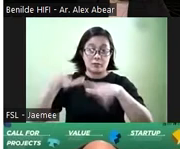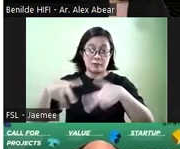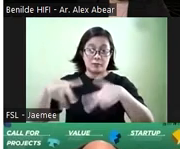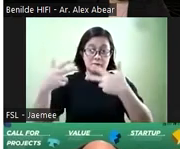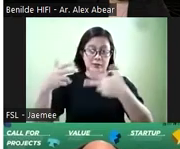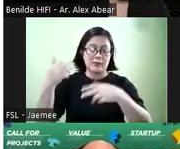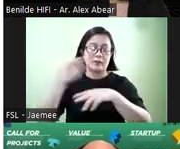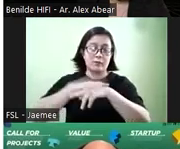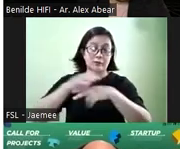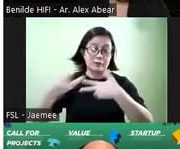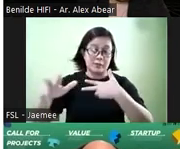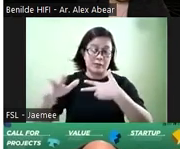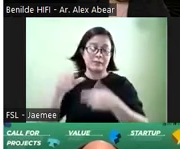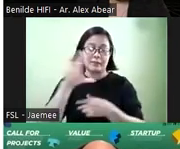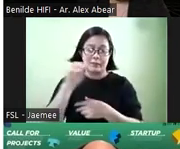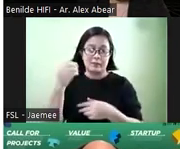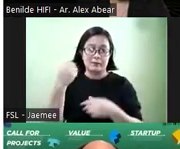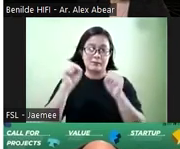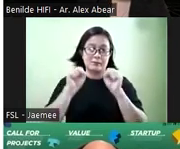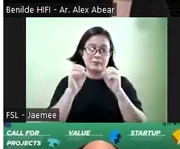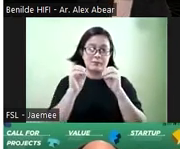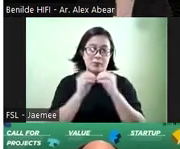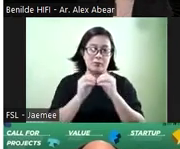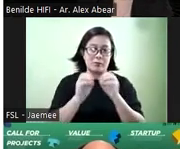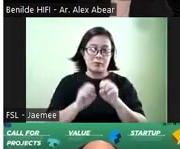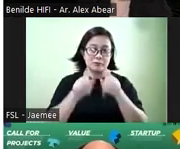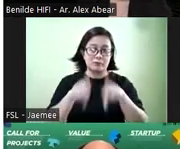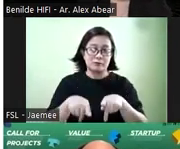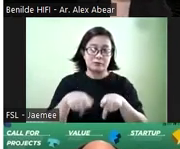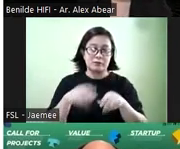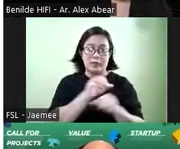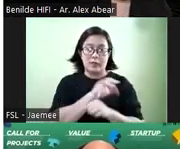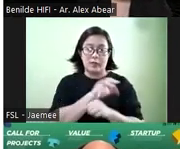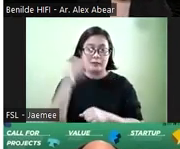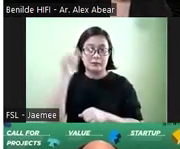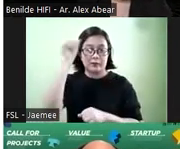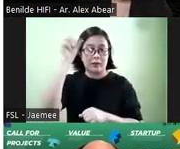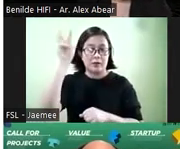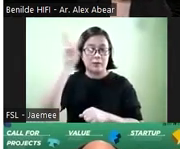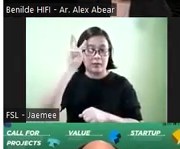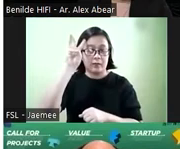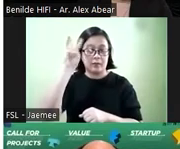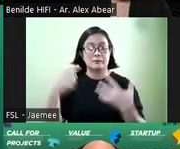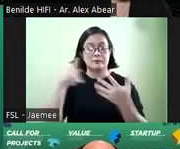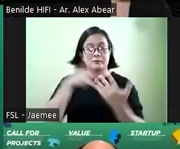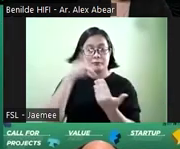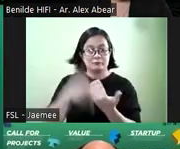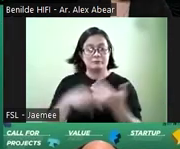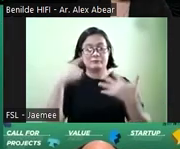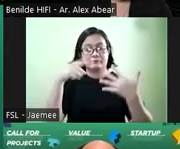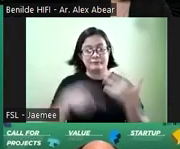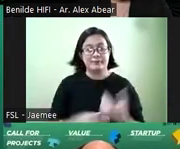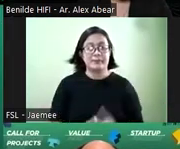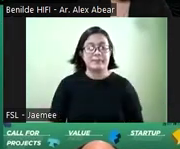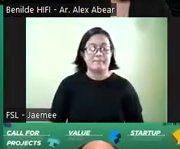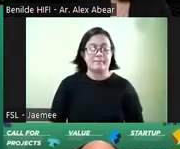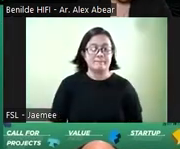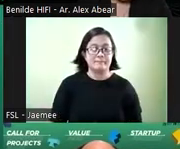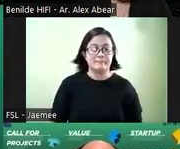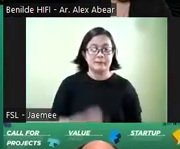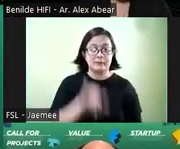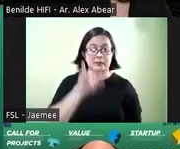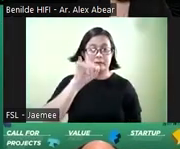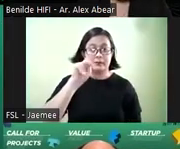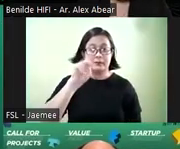more opportunities, and raise awareness about your passions, interests, and projects. Next one is our incubation